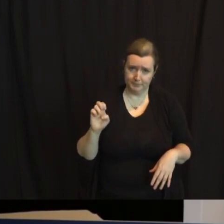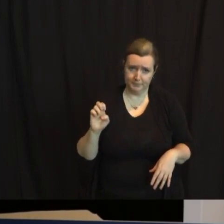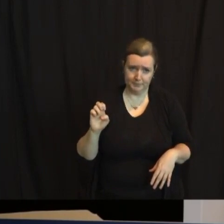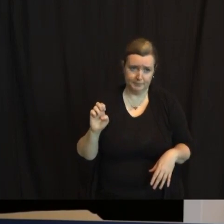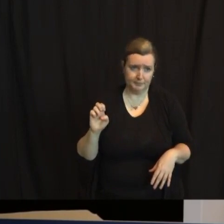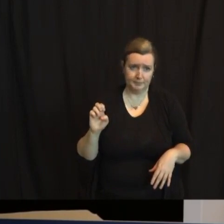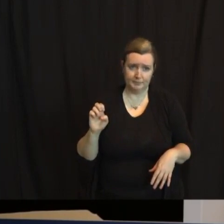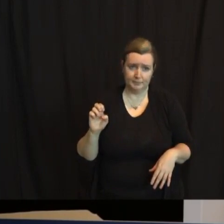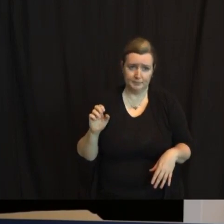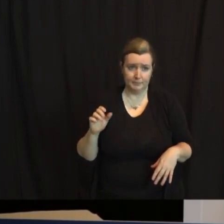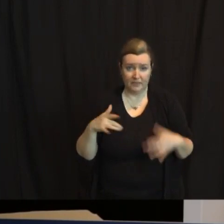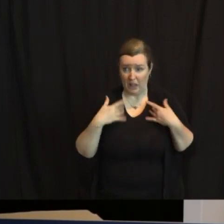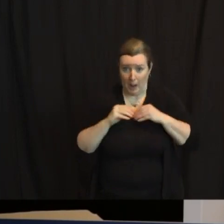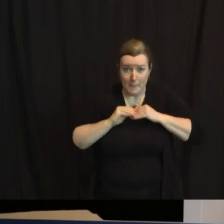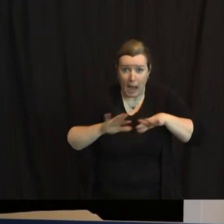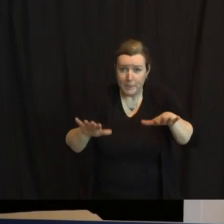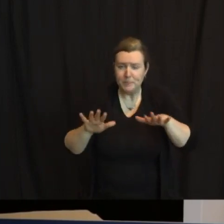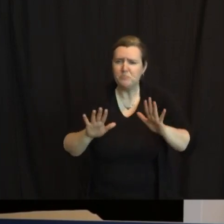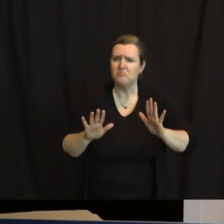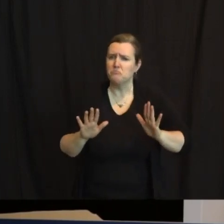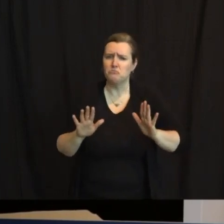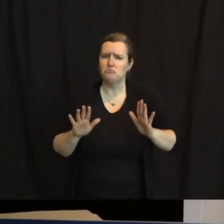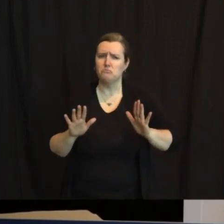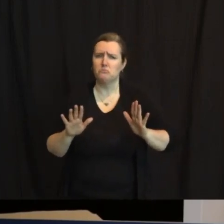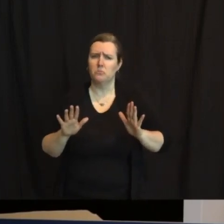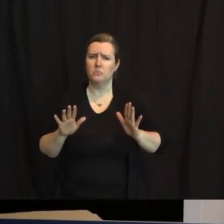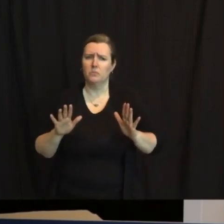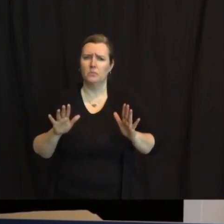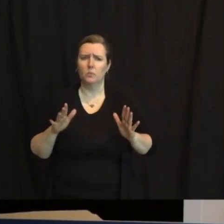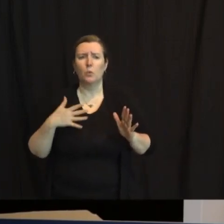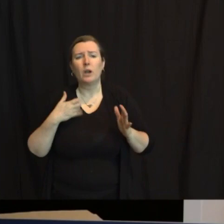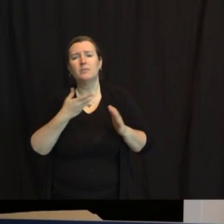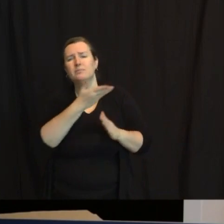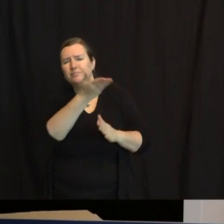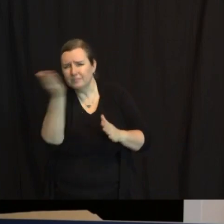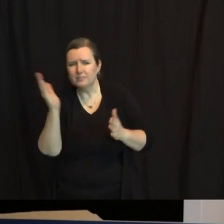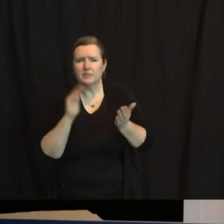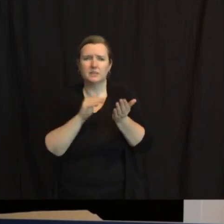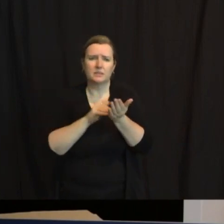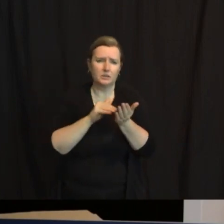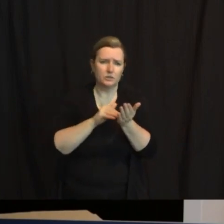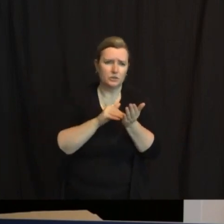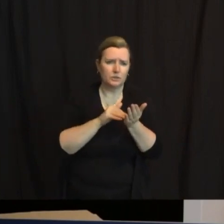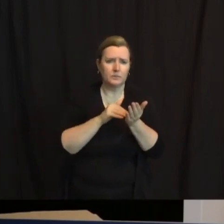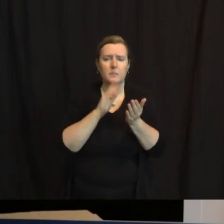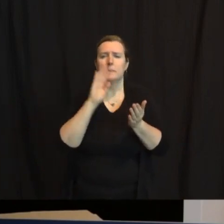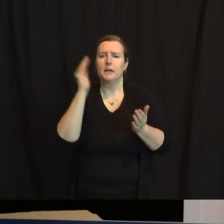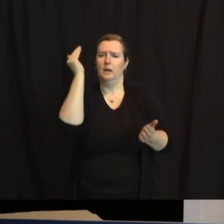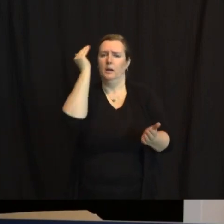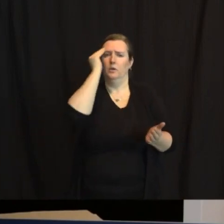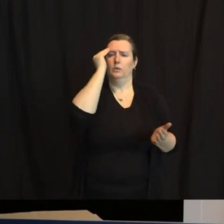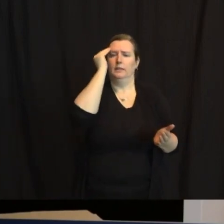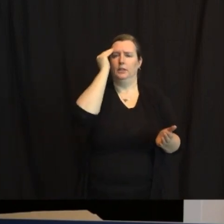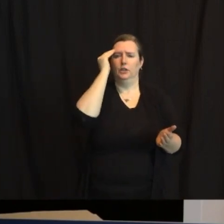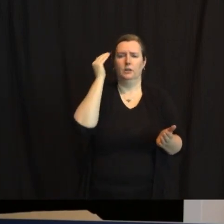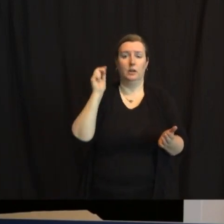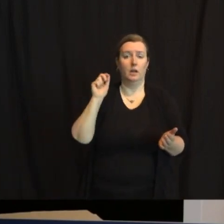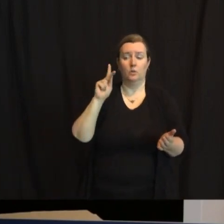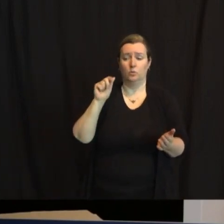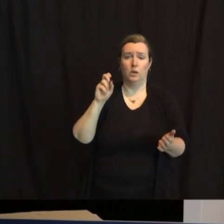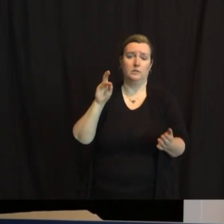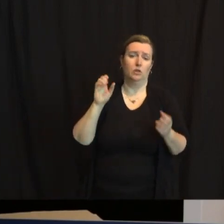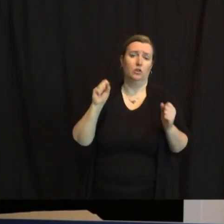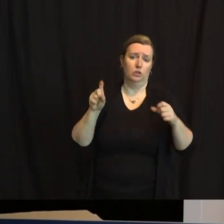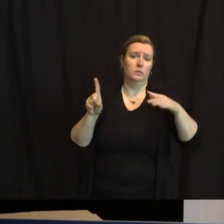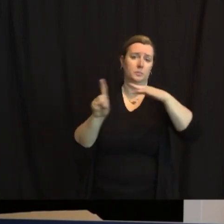kids out there. But we do want the clinicians to be aware, because this is something that certainly can happen, or appears that it can happen, and it is something that would need to